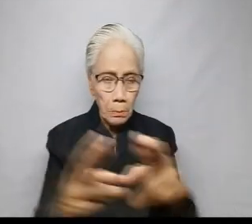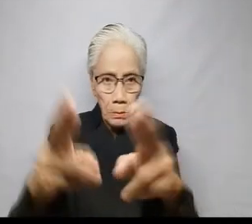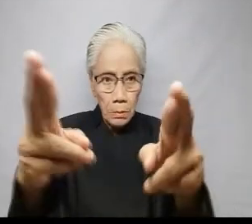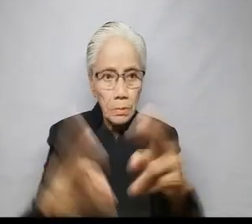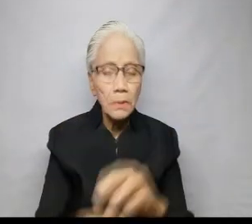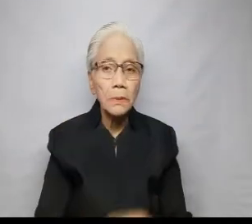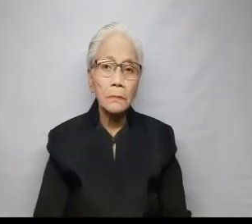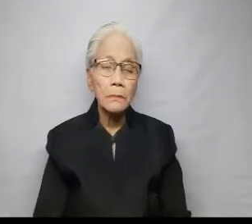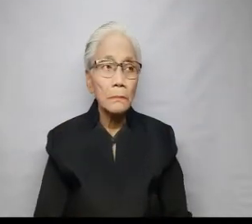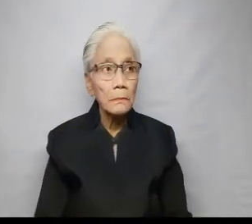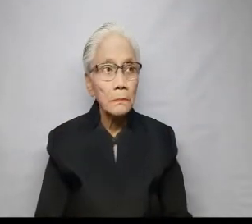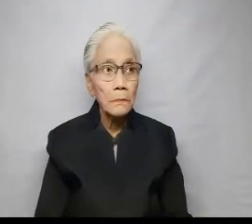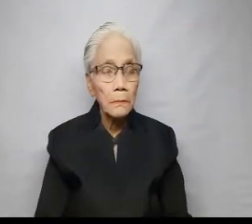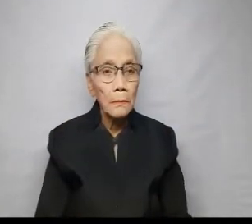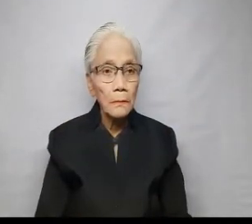Jericho roads.